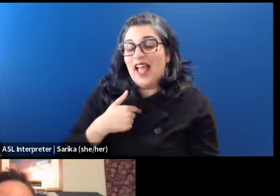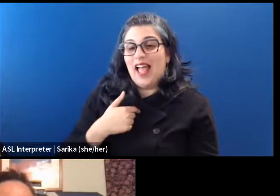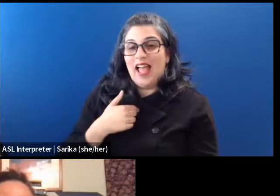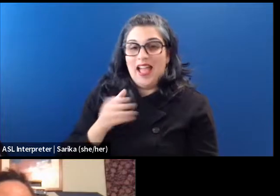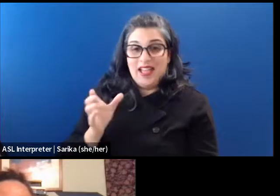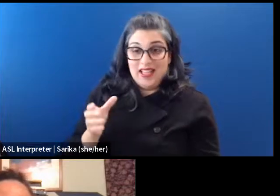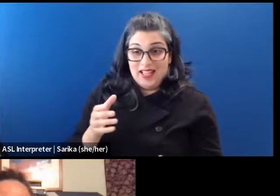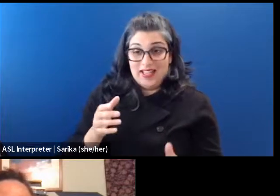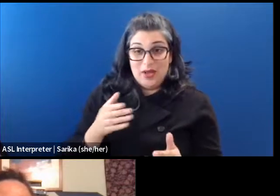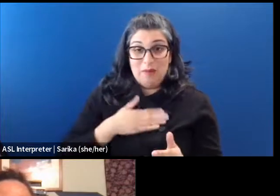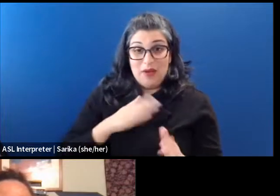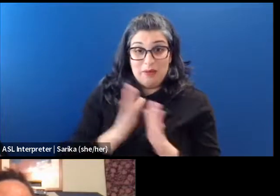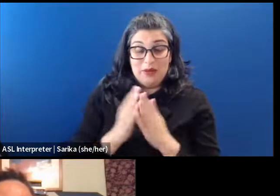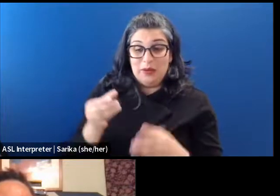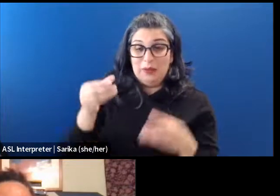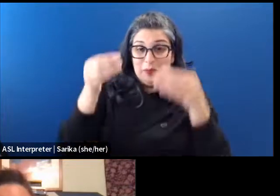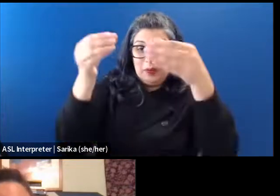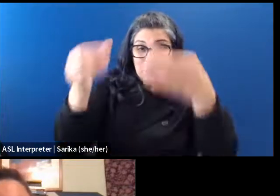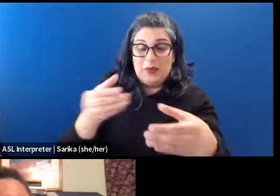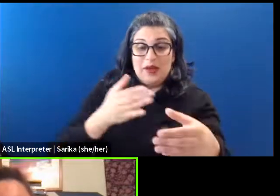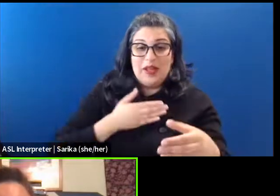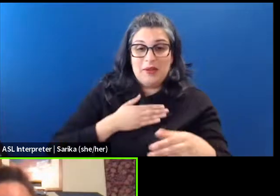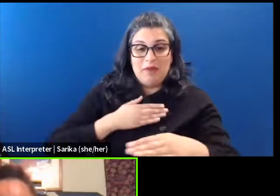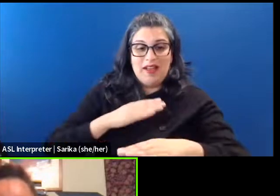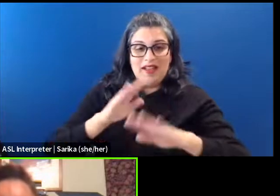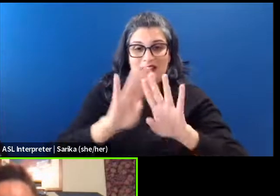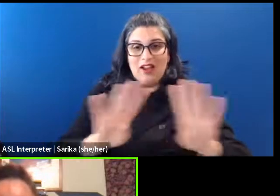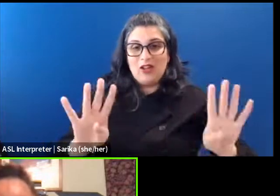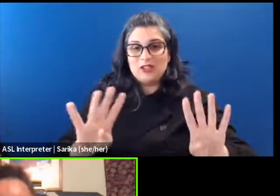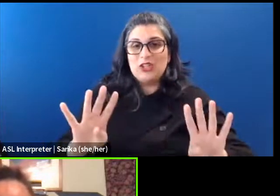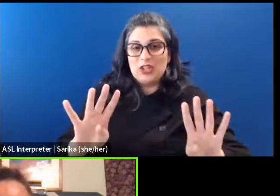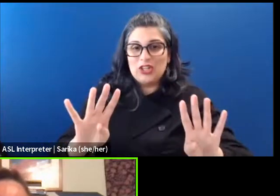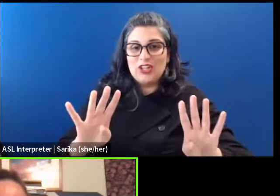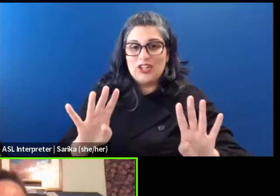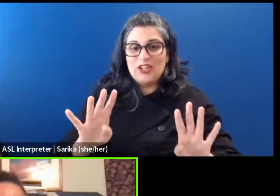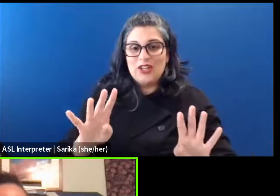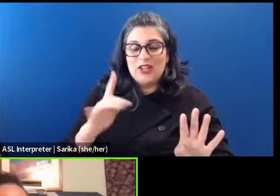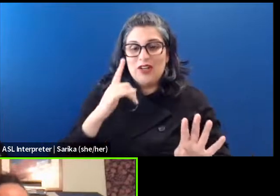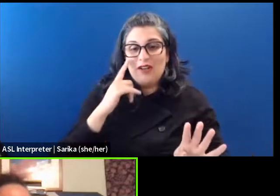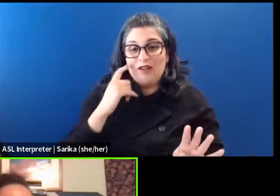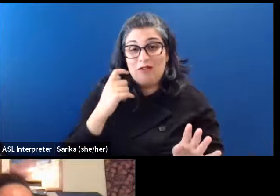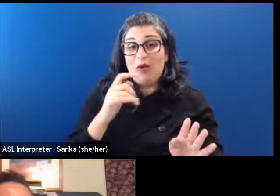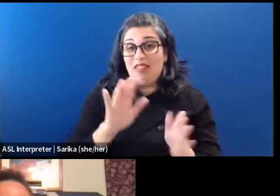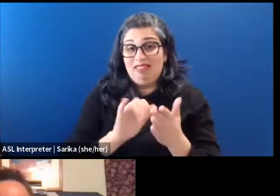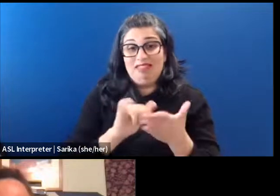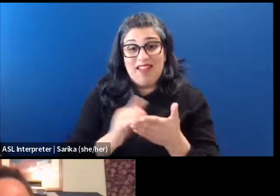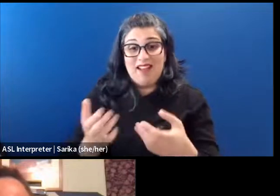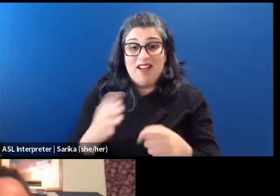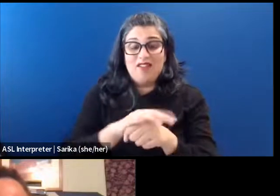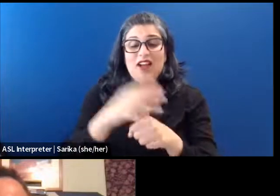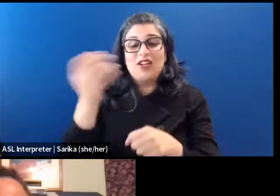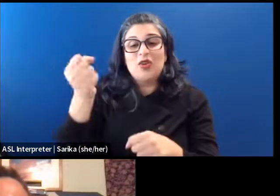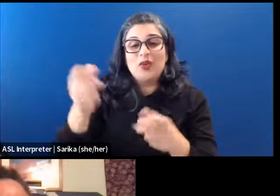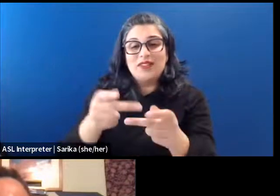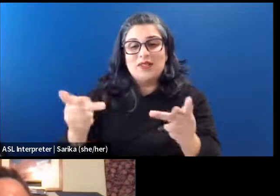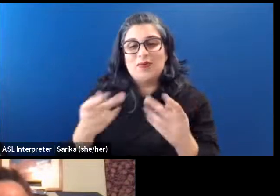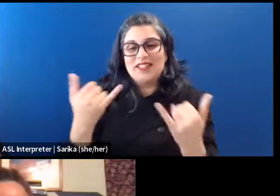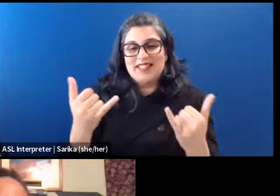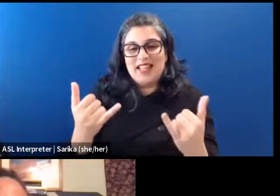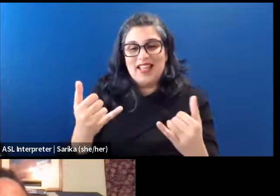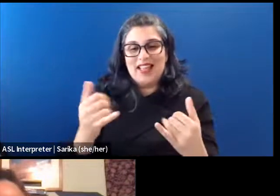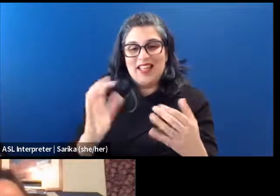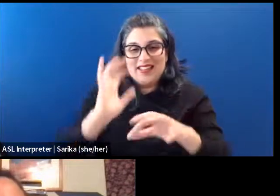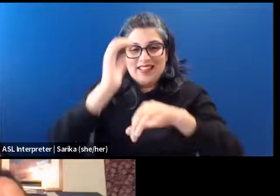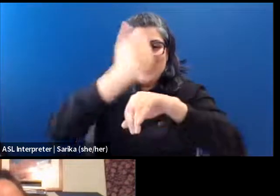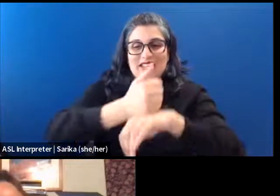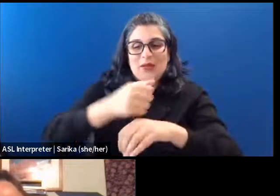other reason than to be able to look at the cover image. Yeah. It's very powerful. Yeah. And it's holding the space right now. The sculpture is in the